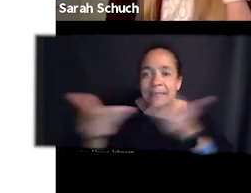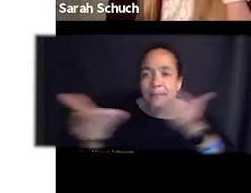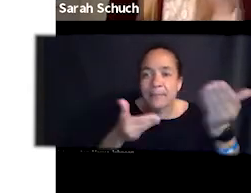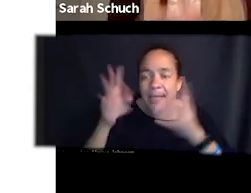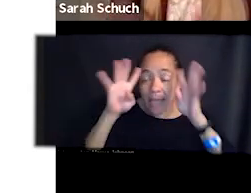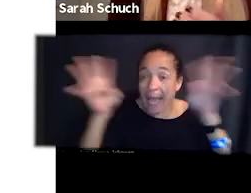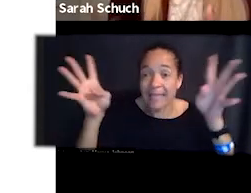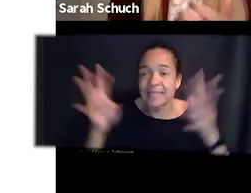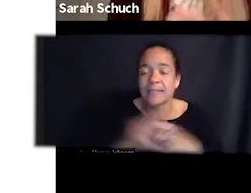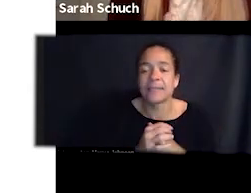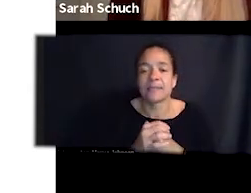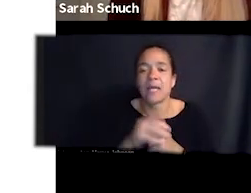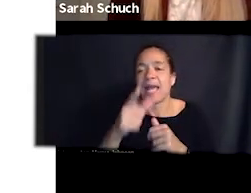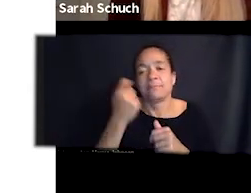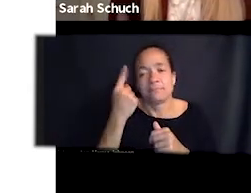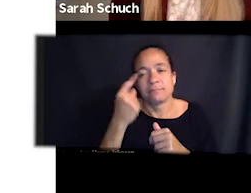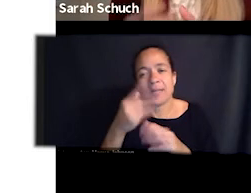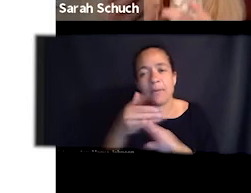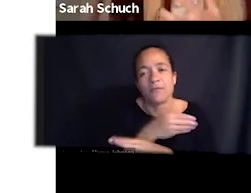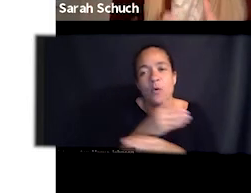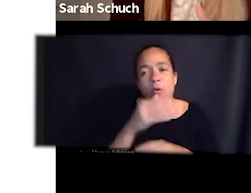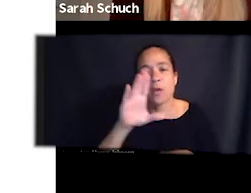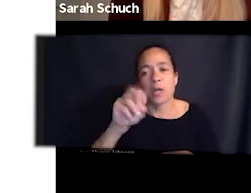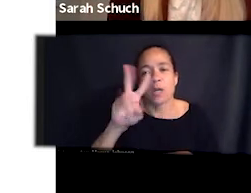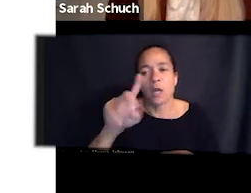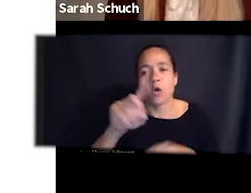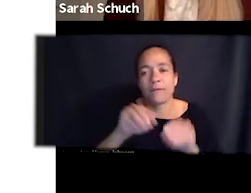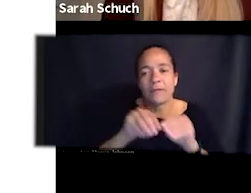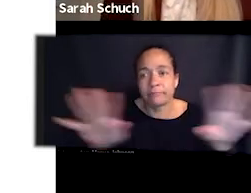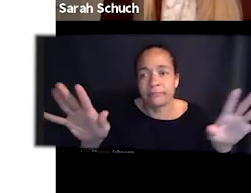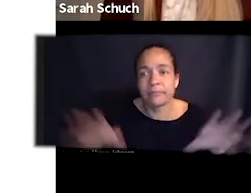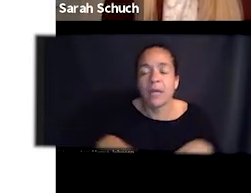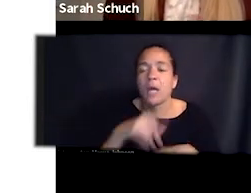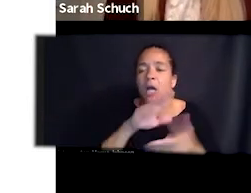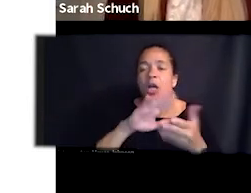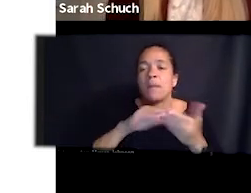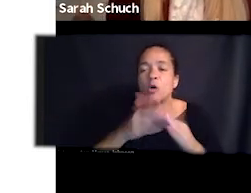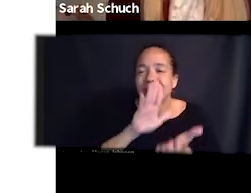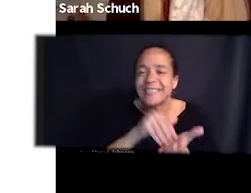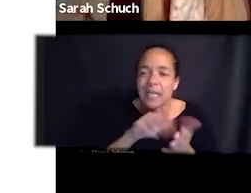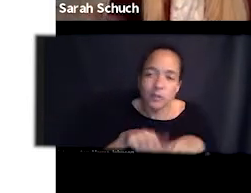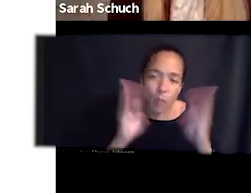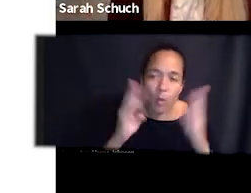was pre-COVID when, you know, things were open and community centers were open. But